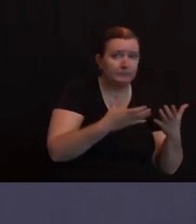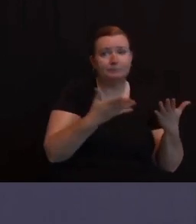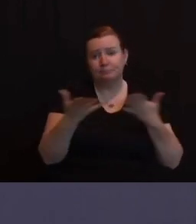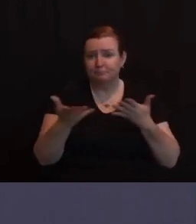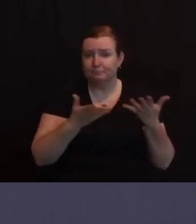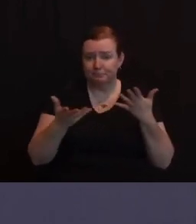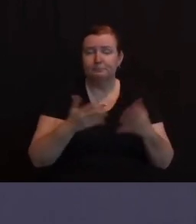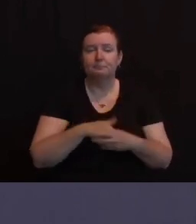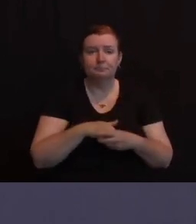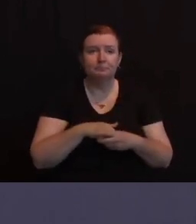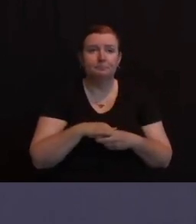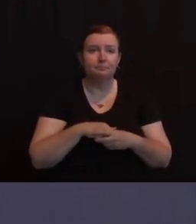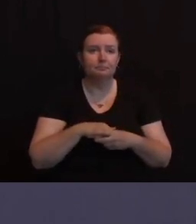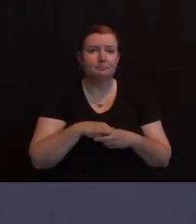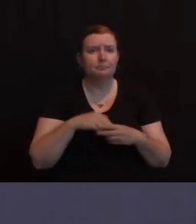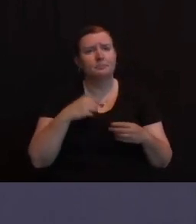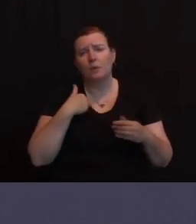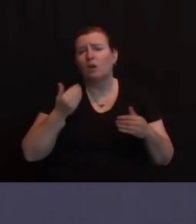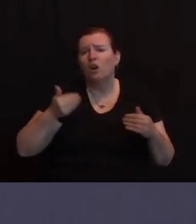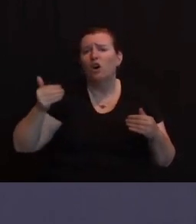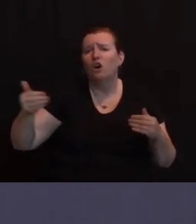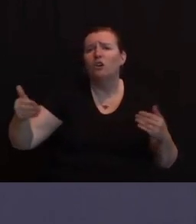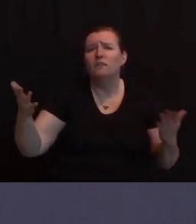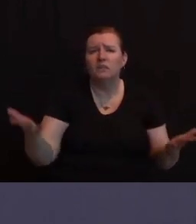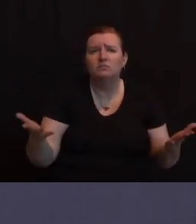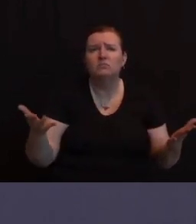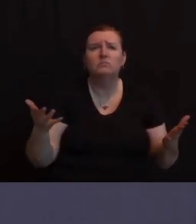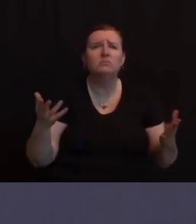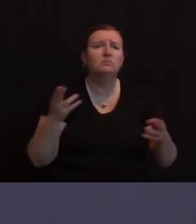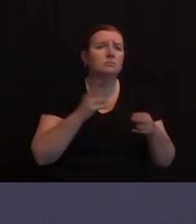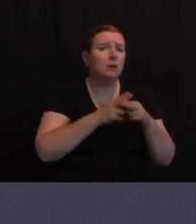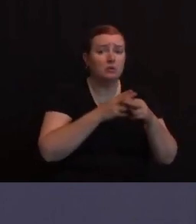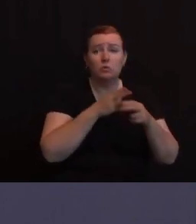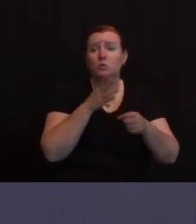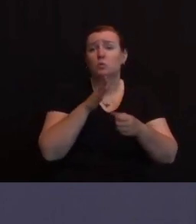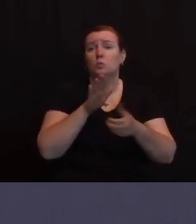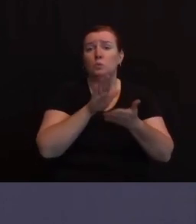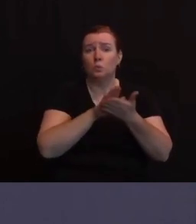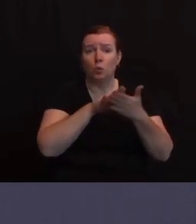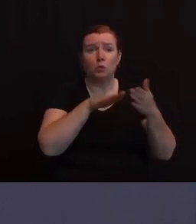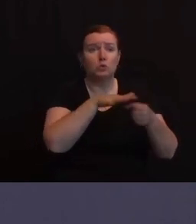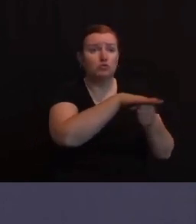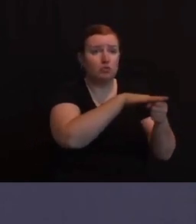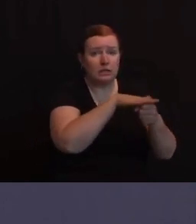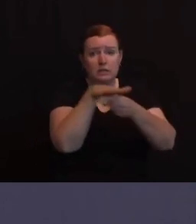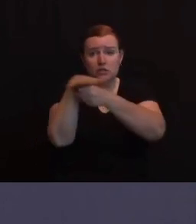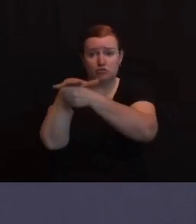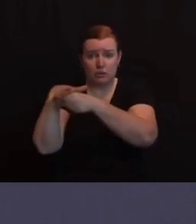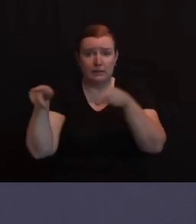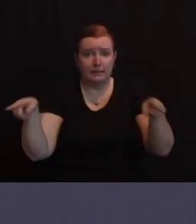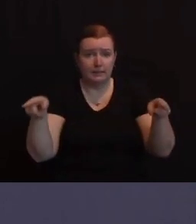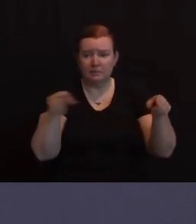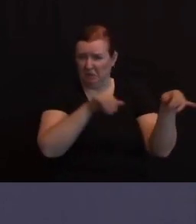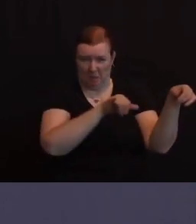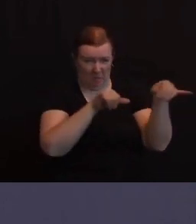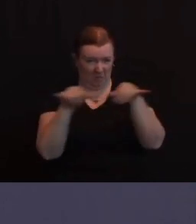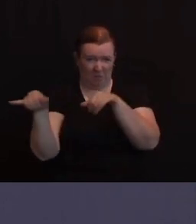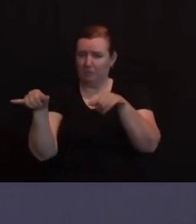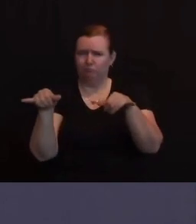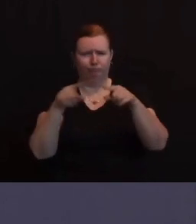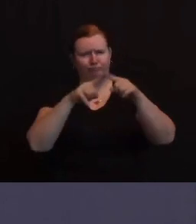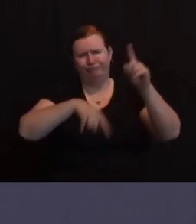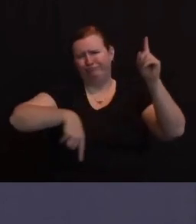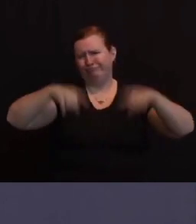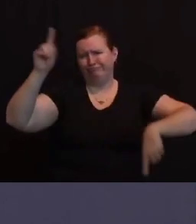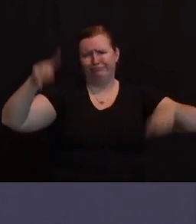we have mentioned many times, no two school districts are alike. I've got no new update on the distribution of technology to